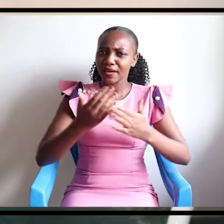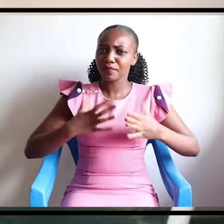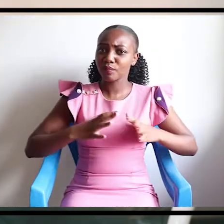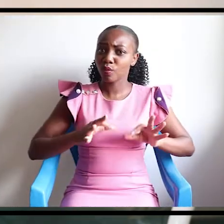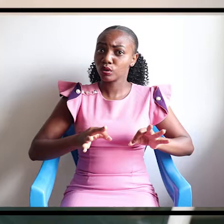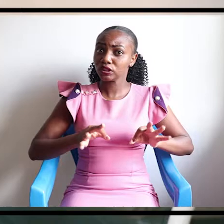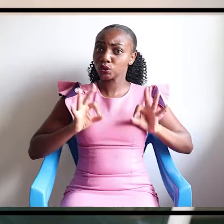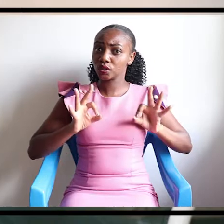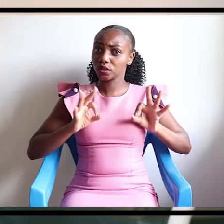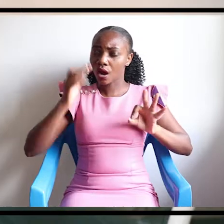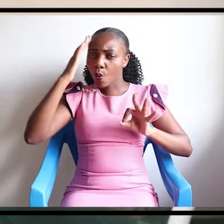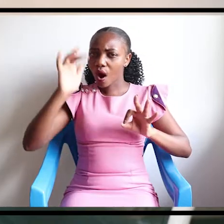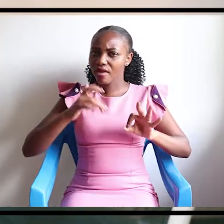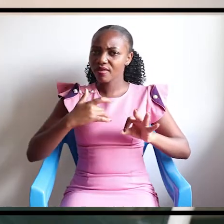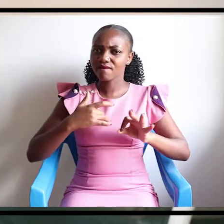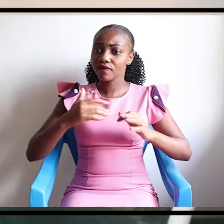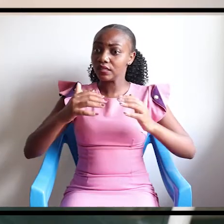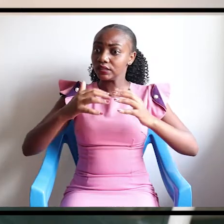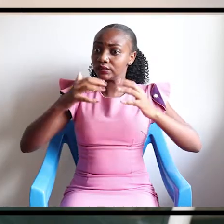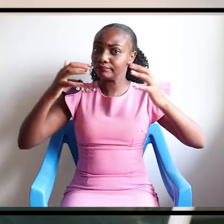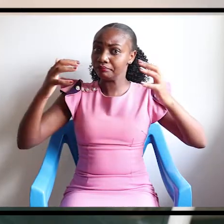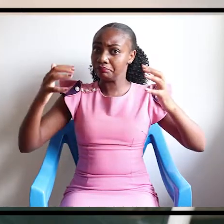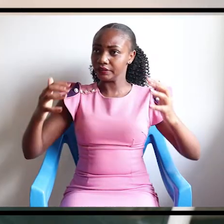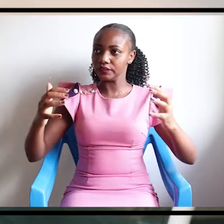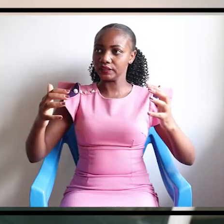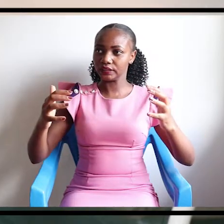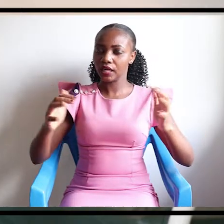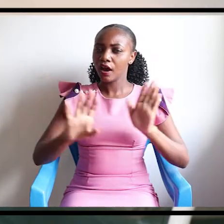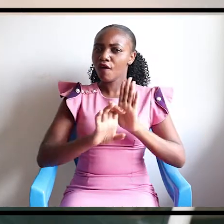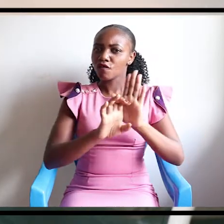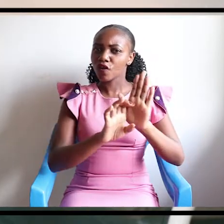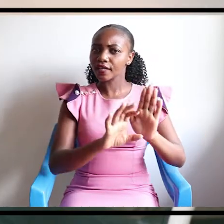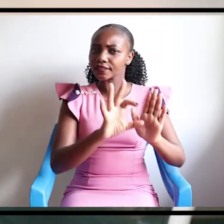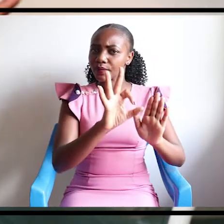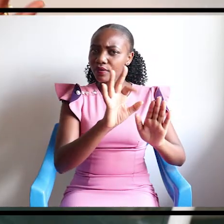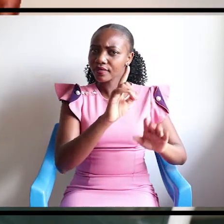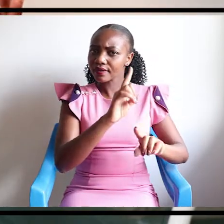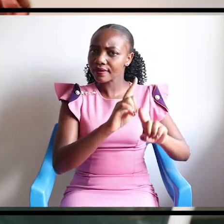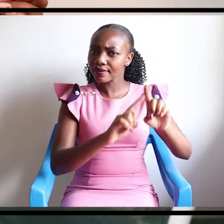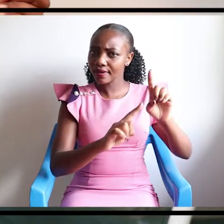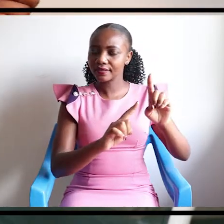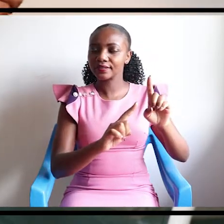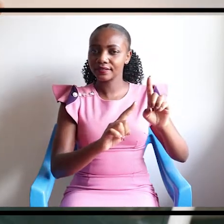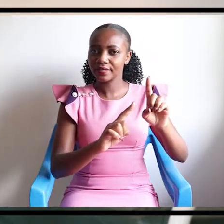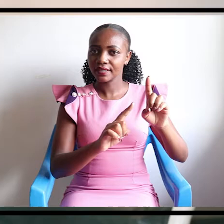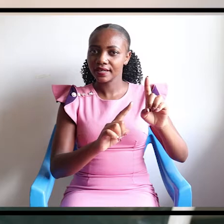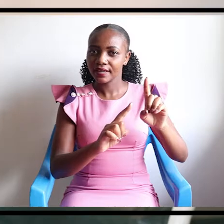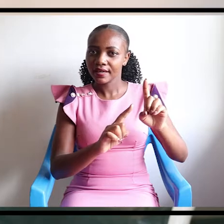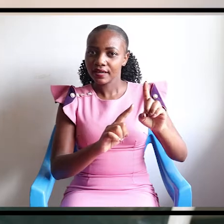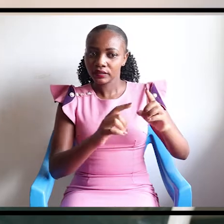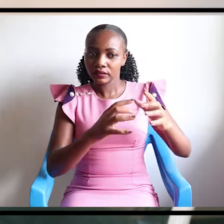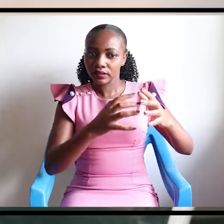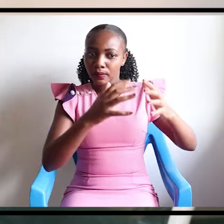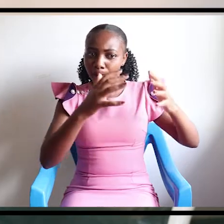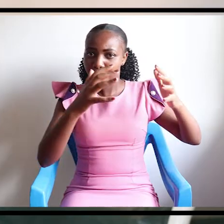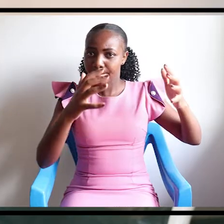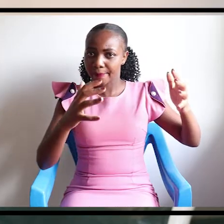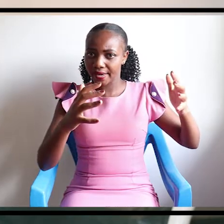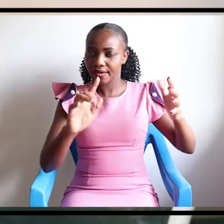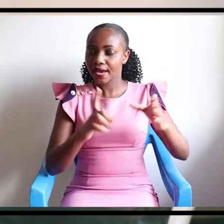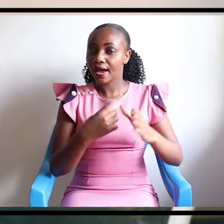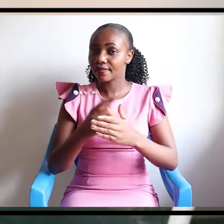for the 3-year one, you look at it, it looks so large. And for the 5-year-old one, it looks like some kind